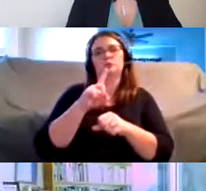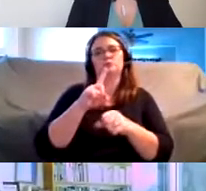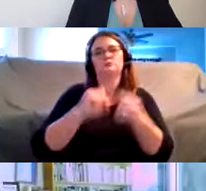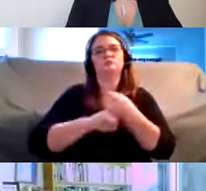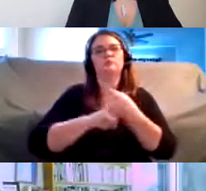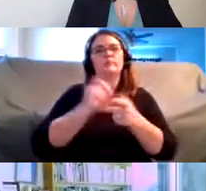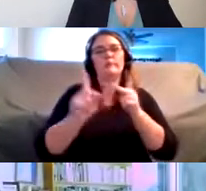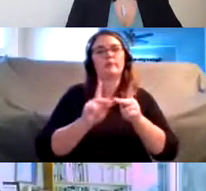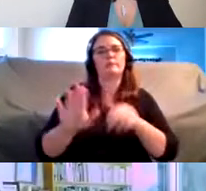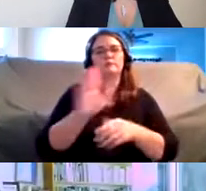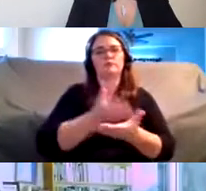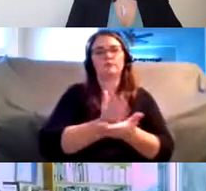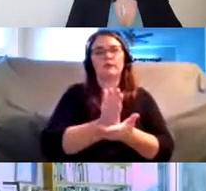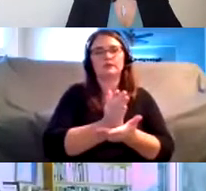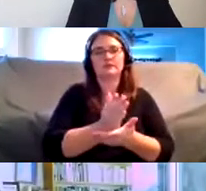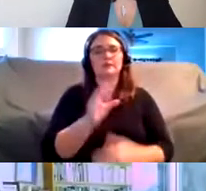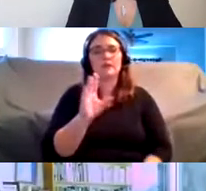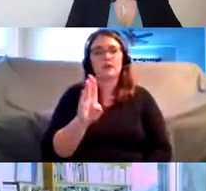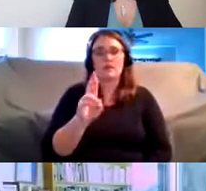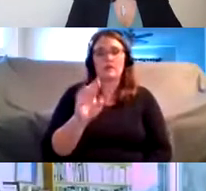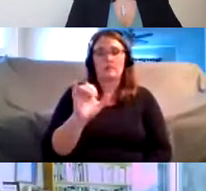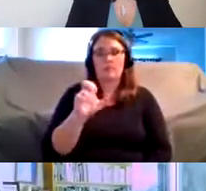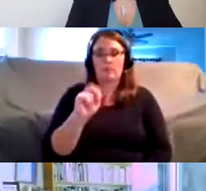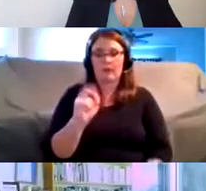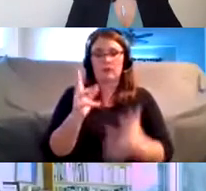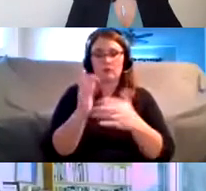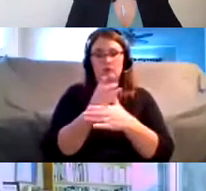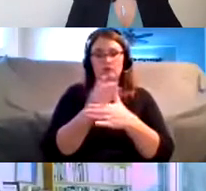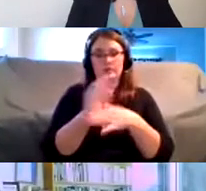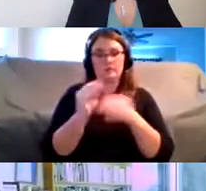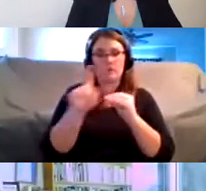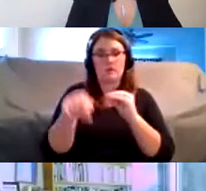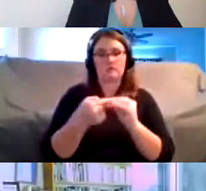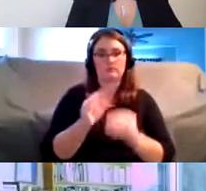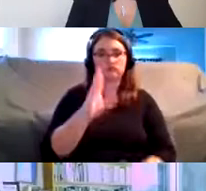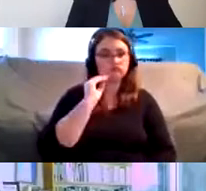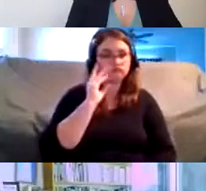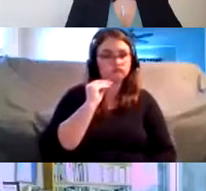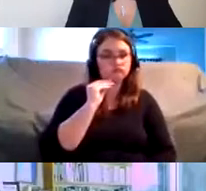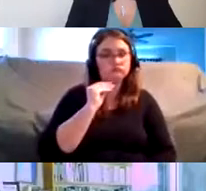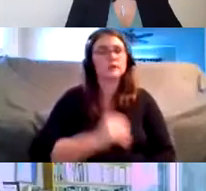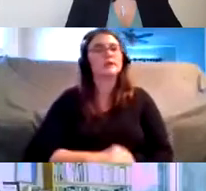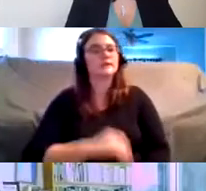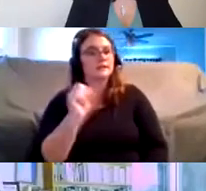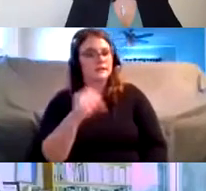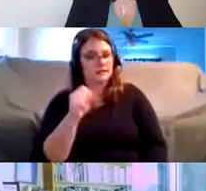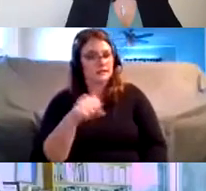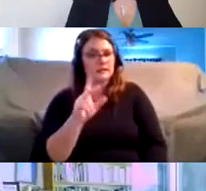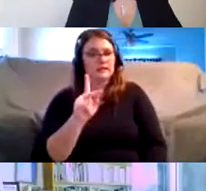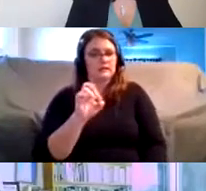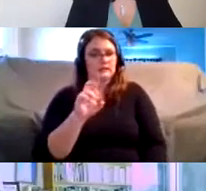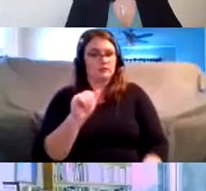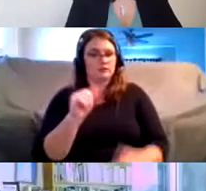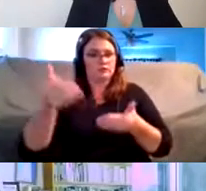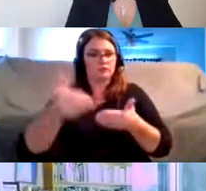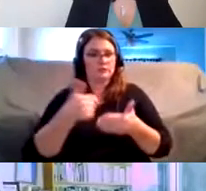Brian, do you want to share a little bit more about your experience? Yeah, so as Kendra introduced me, I'm a community